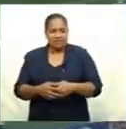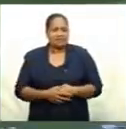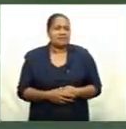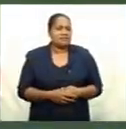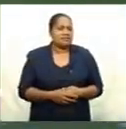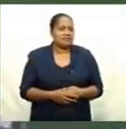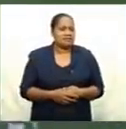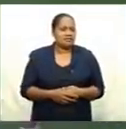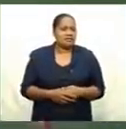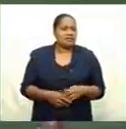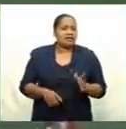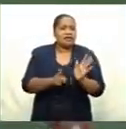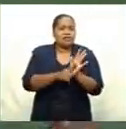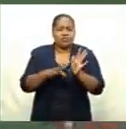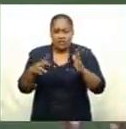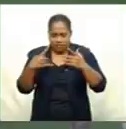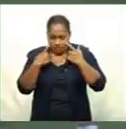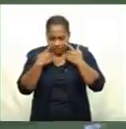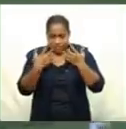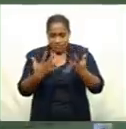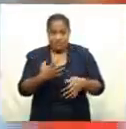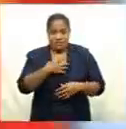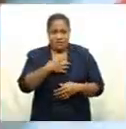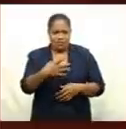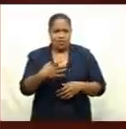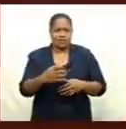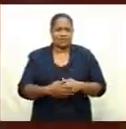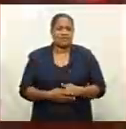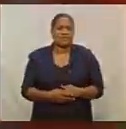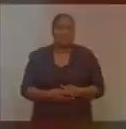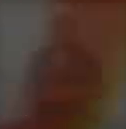And Lukaku shows class. This and more coming up.